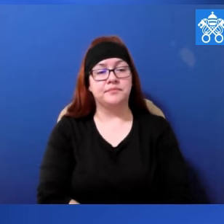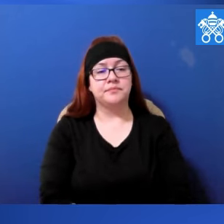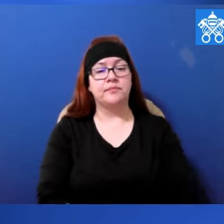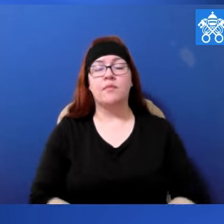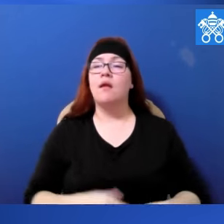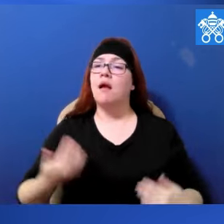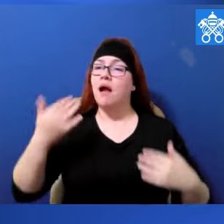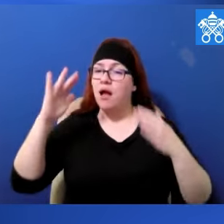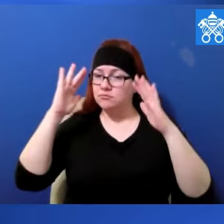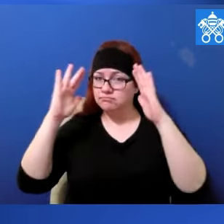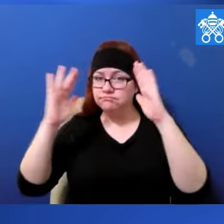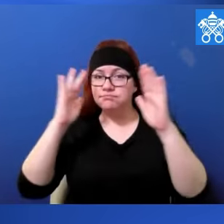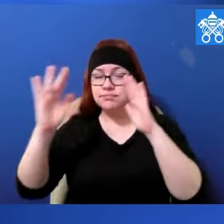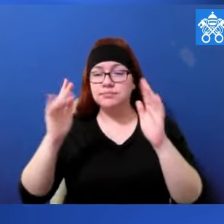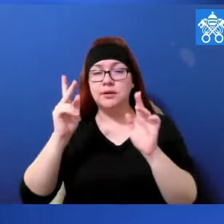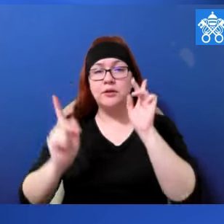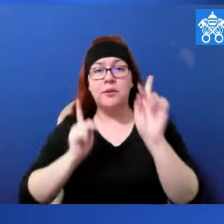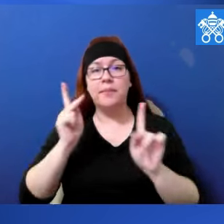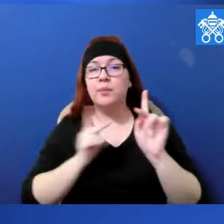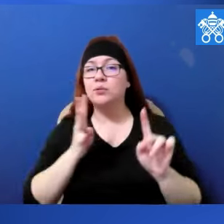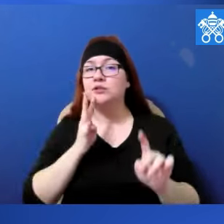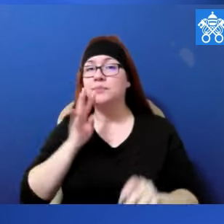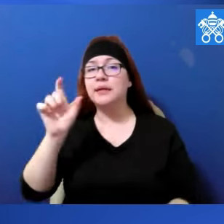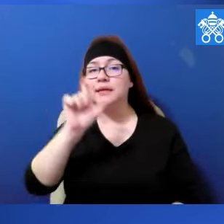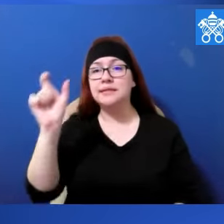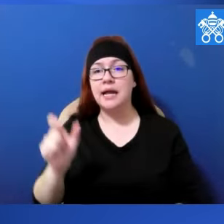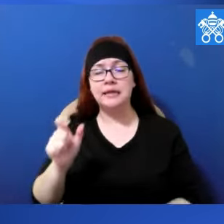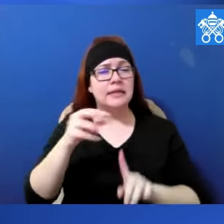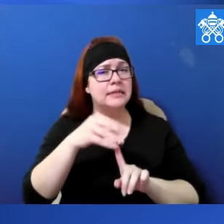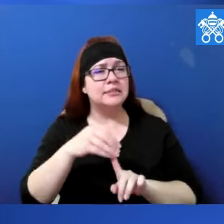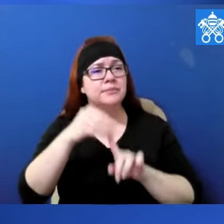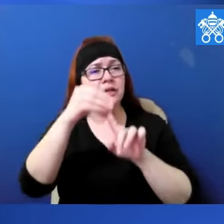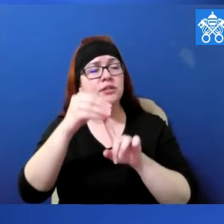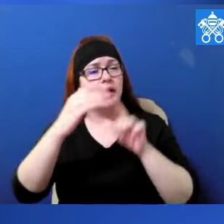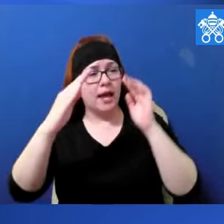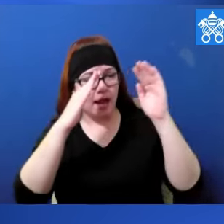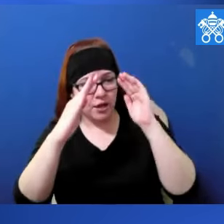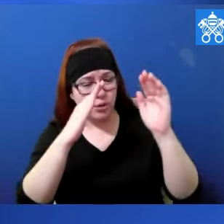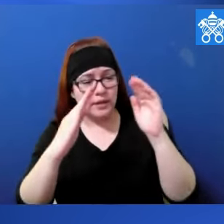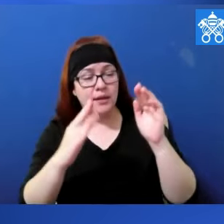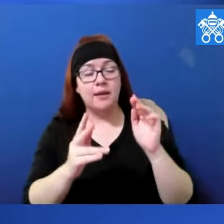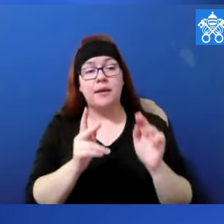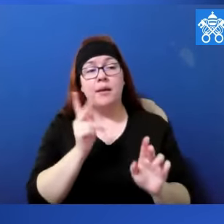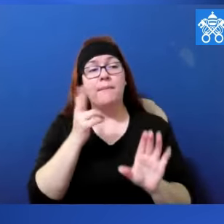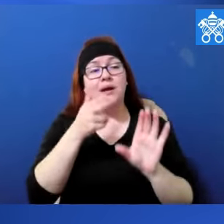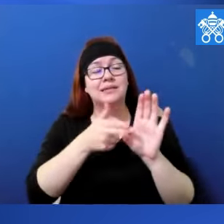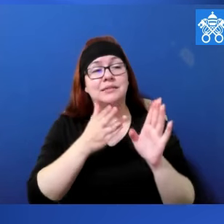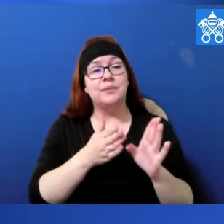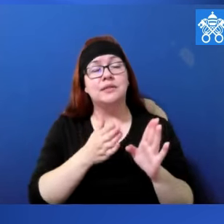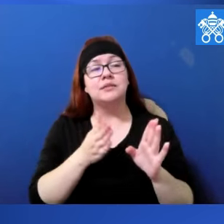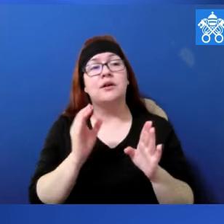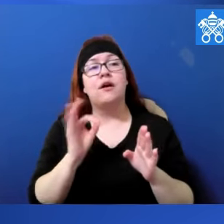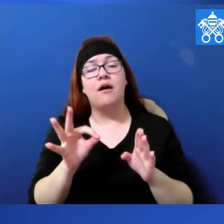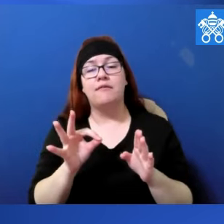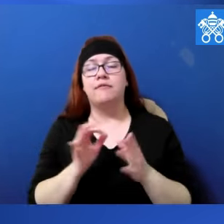I extend a cordial welcome to Italian-speaking pilgrims. In particular, I greet the